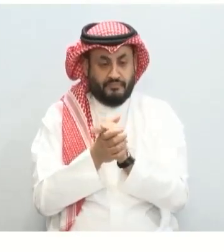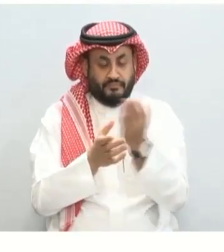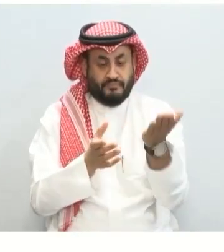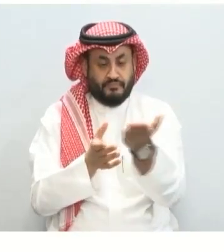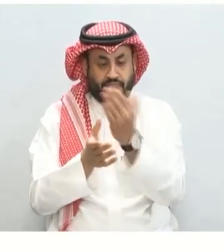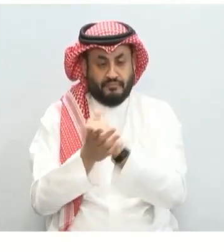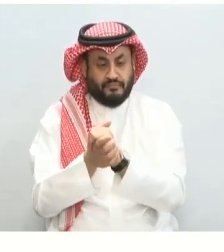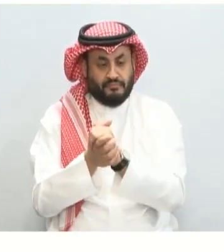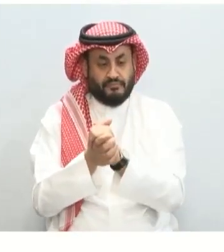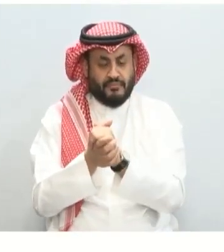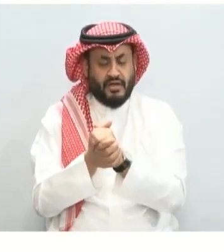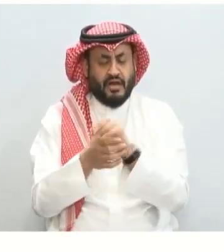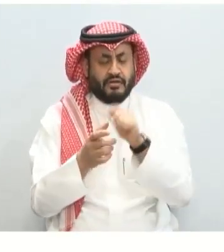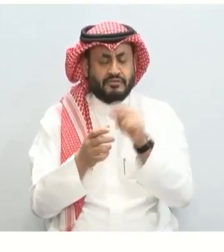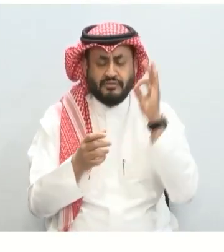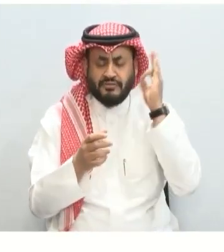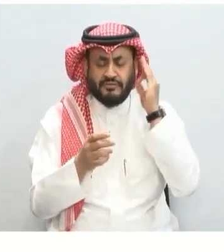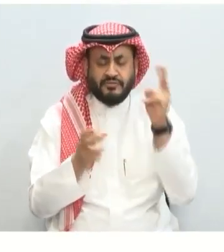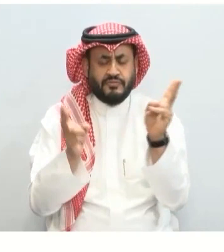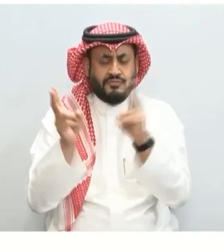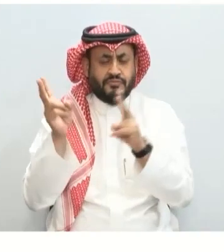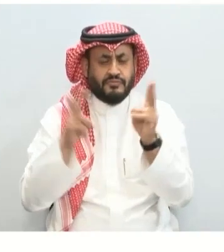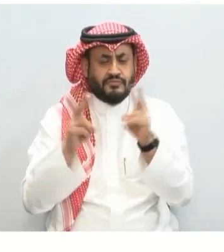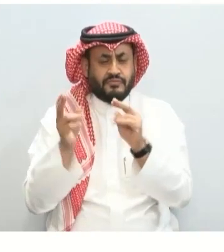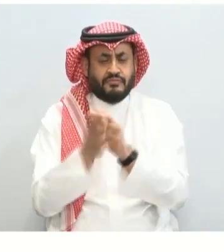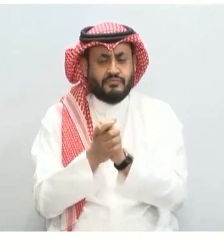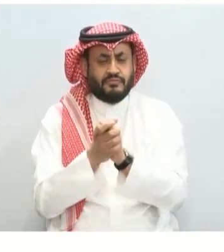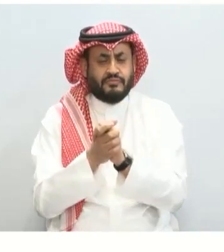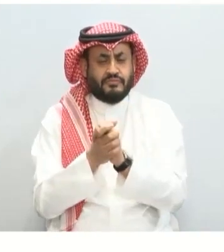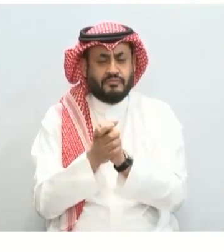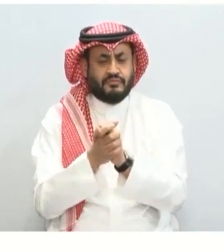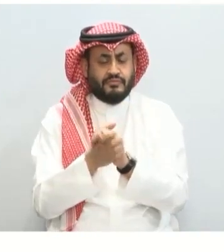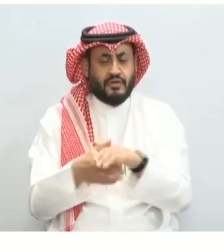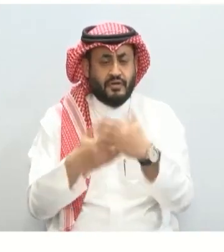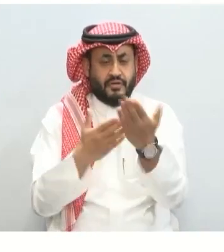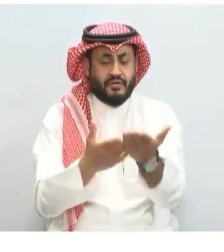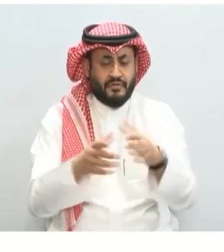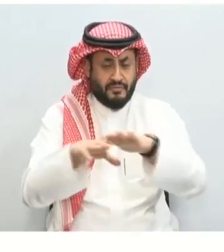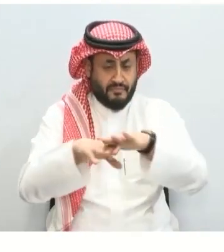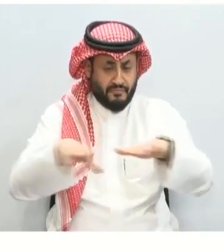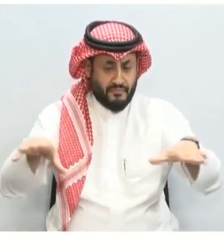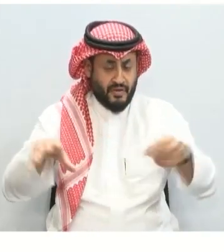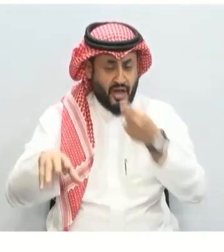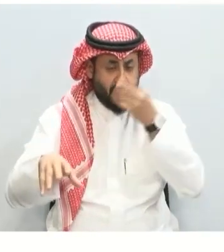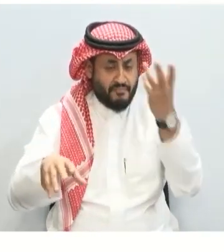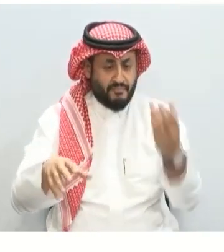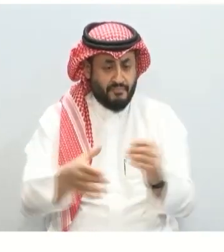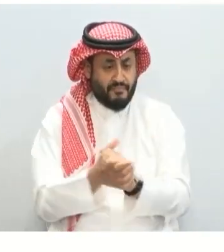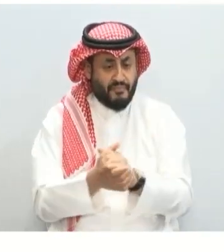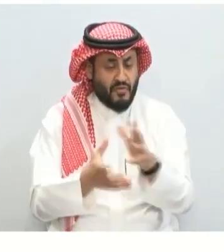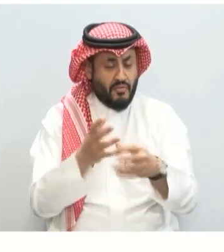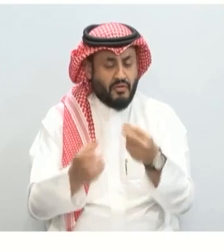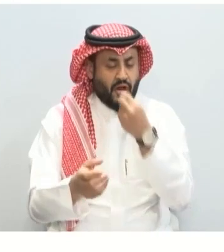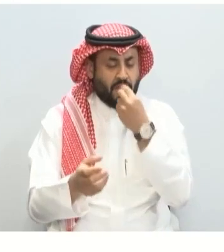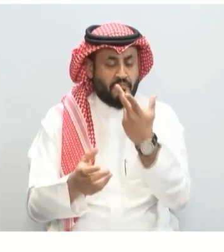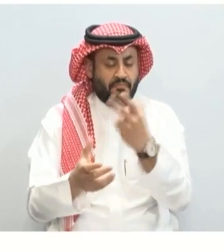now you're going to listen to a conversation, you're going to listen to a dinner table conversation about a wonderful meal.